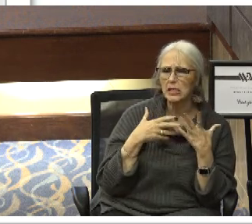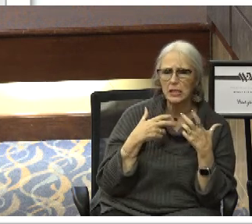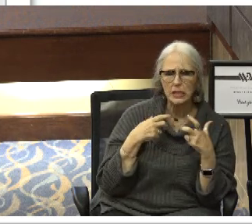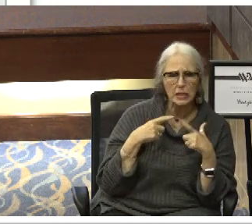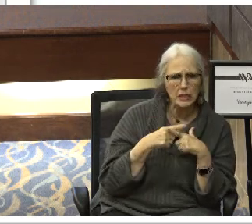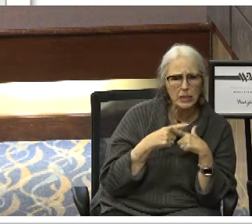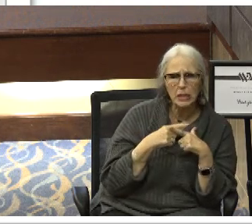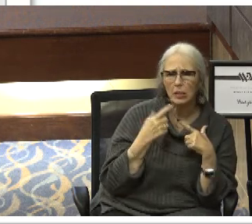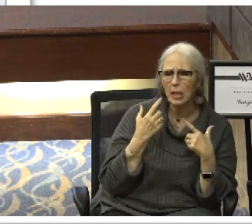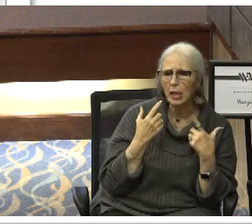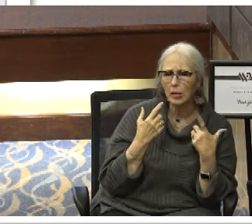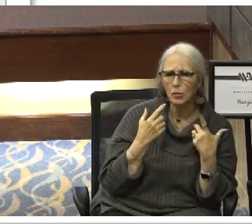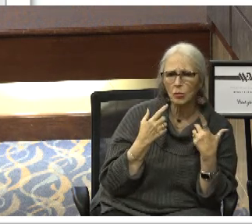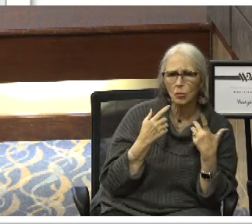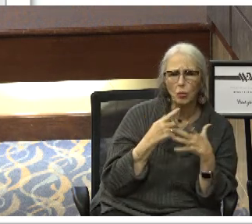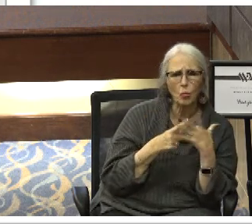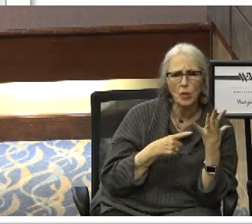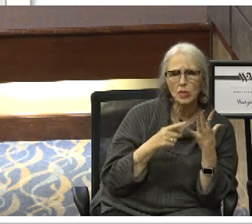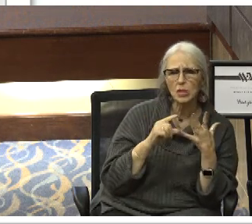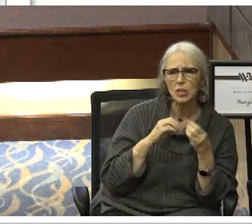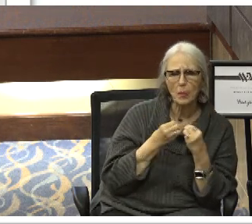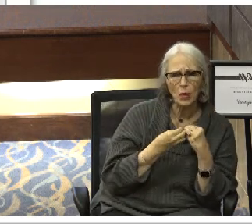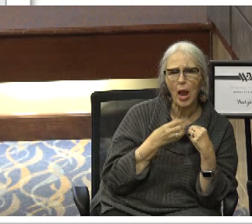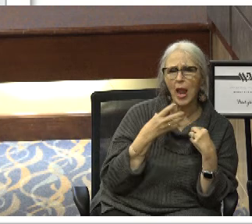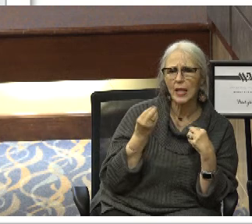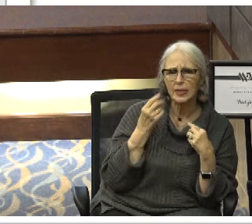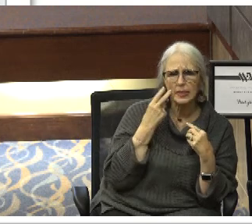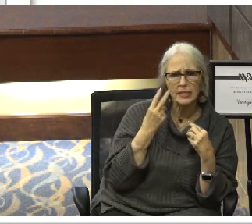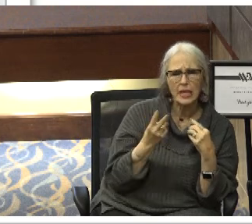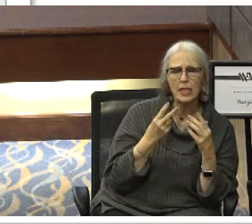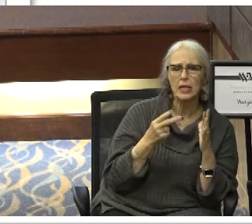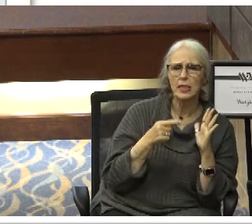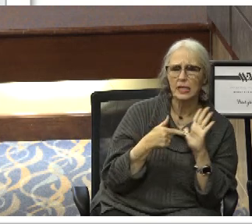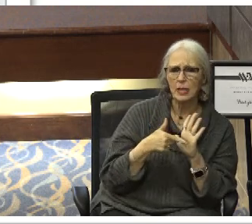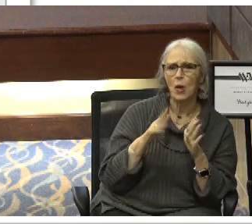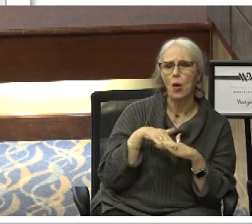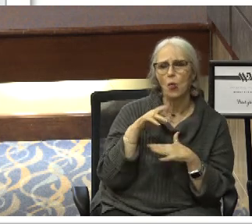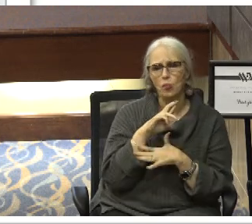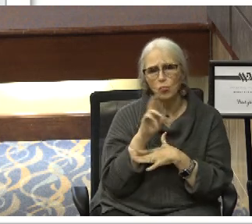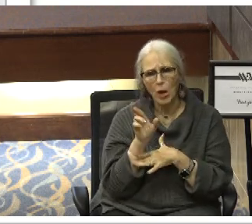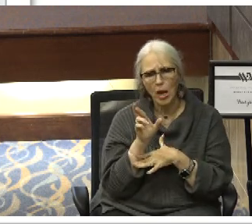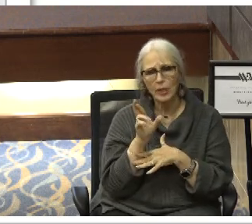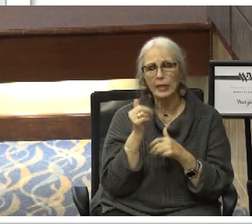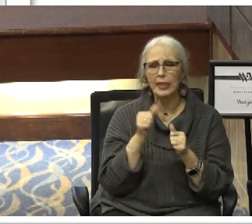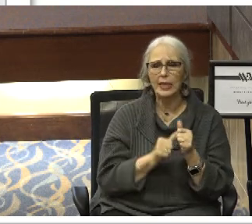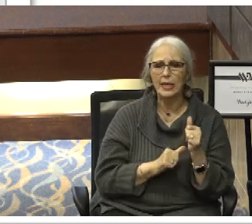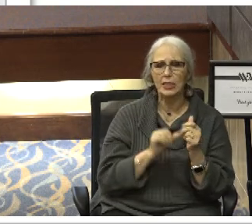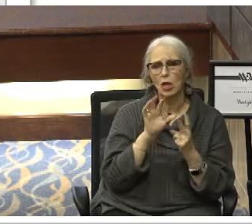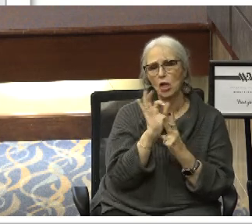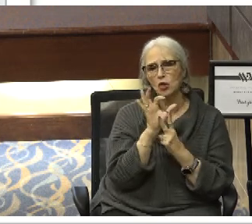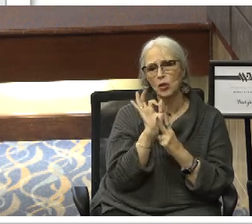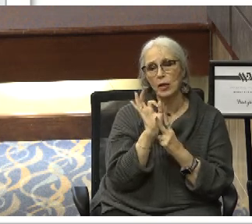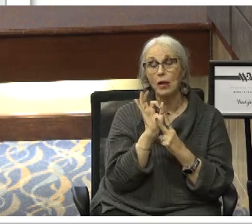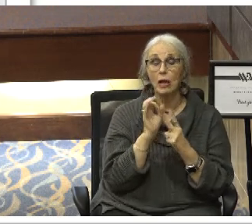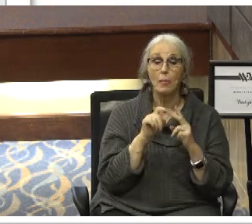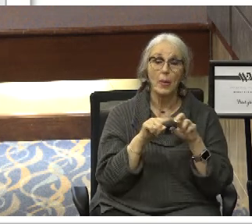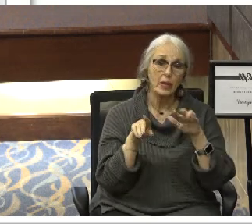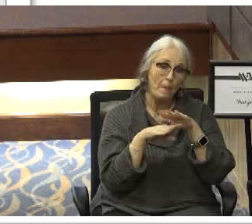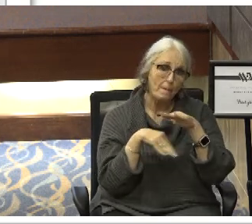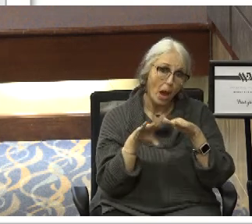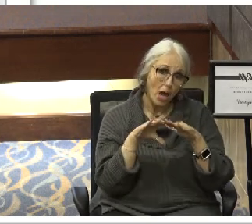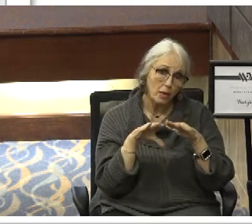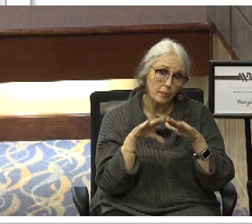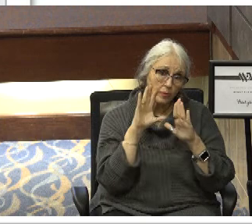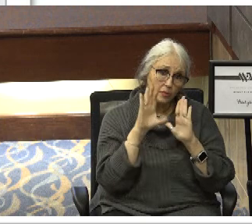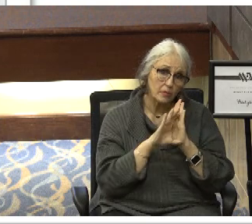under that lens? So you'll see an example over there on the right for each one of the alternatives. And then at the bottom of the screen, I think it's